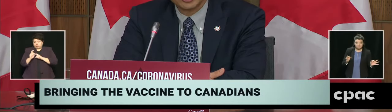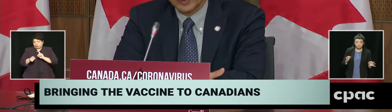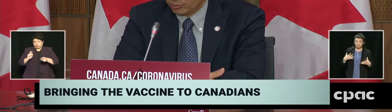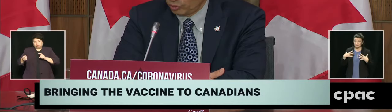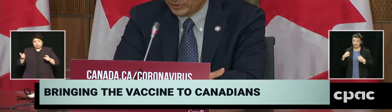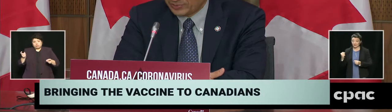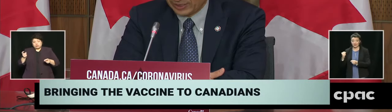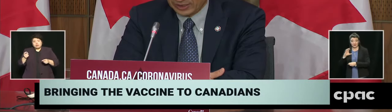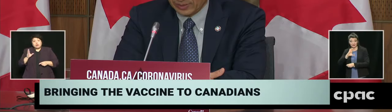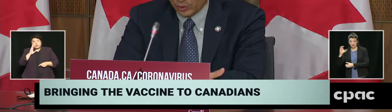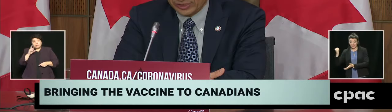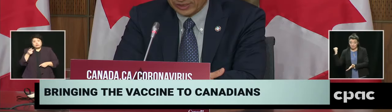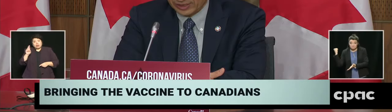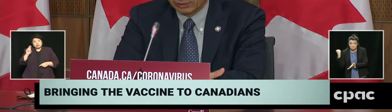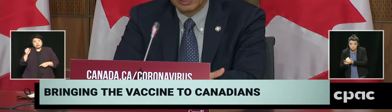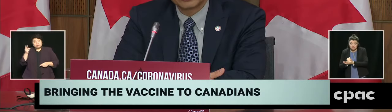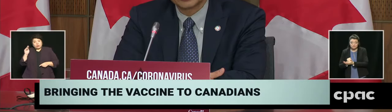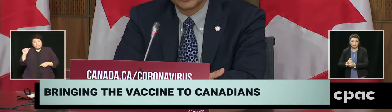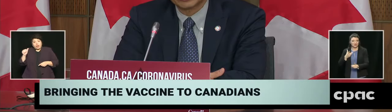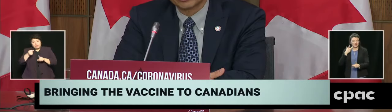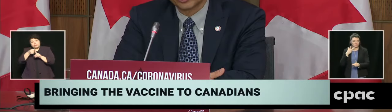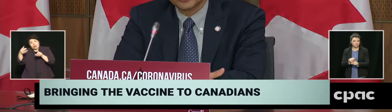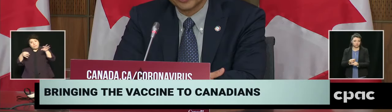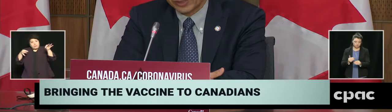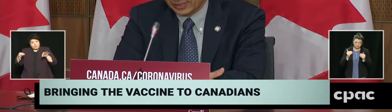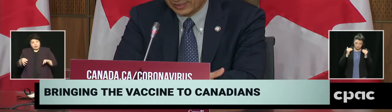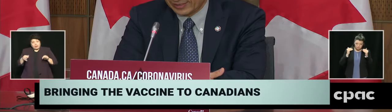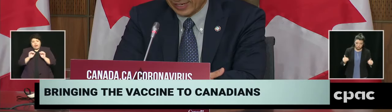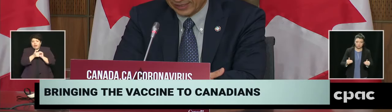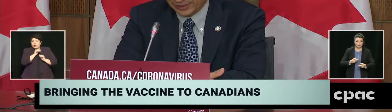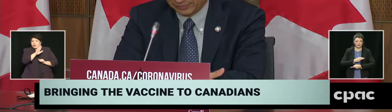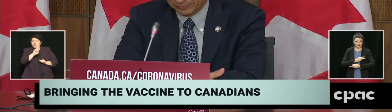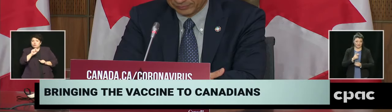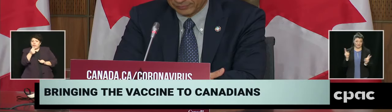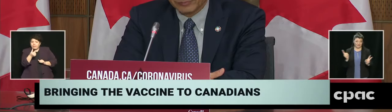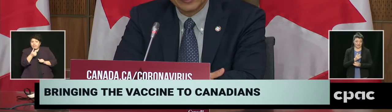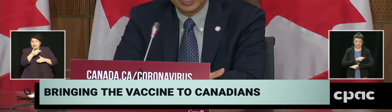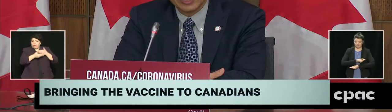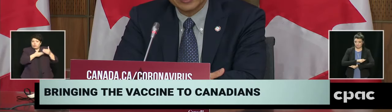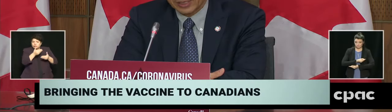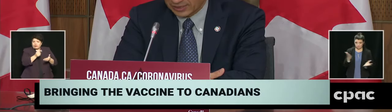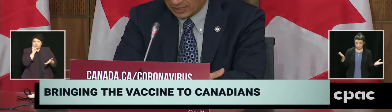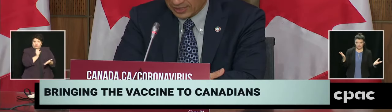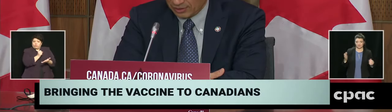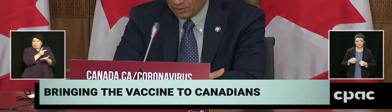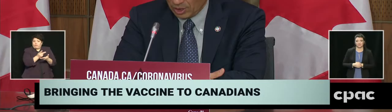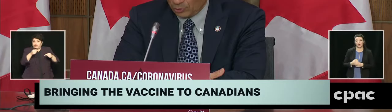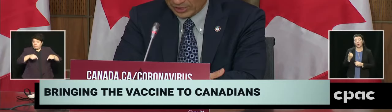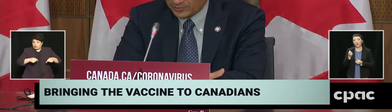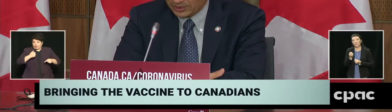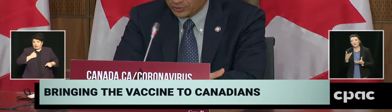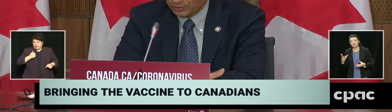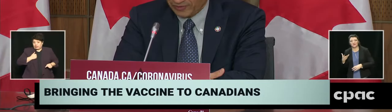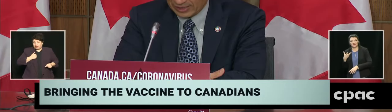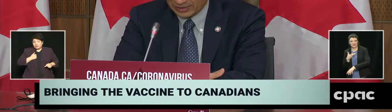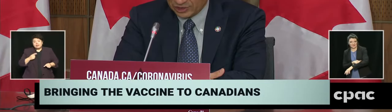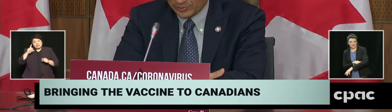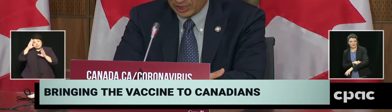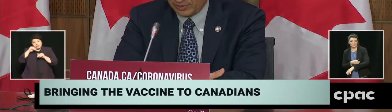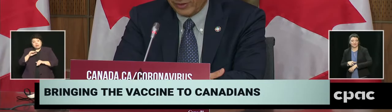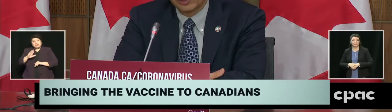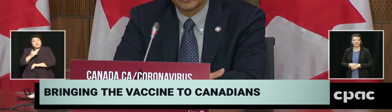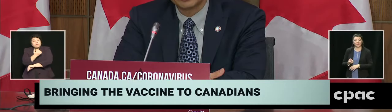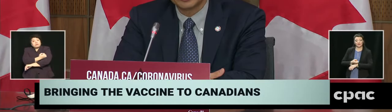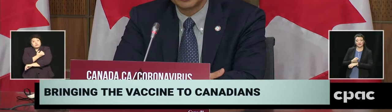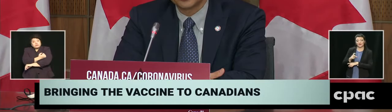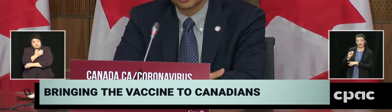Dr. Sharma will be speaking in more detail to the regulatory process in Canada. As things stand now, we expect certain vaccines to